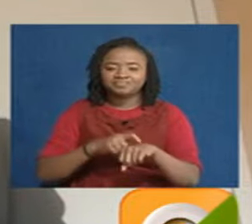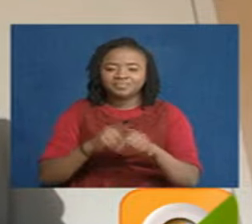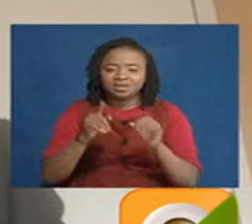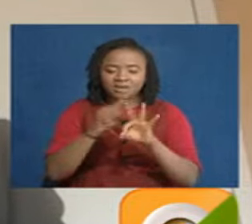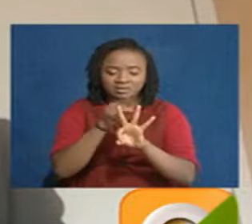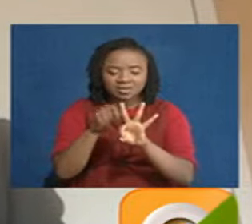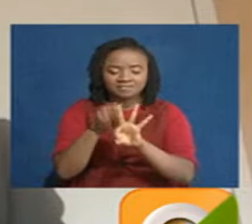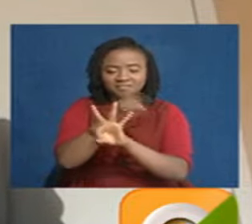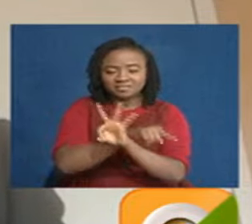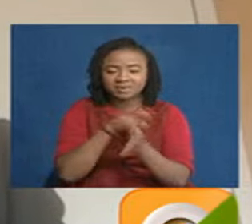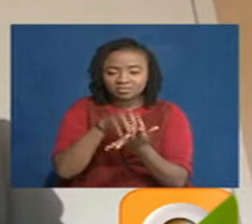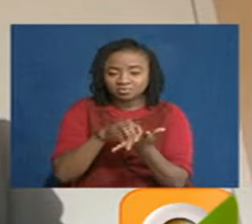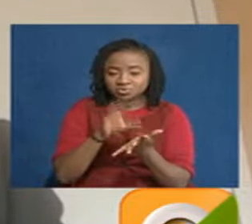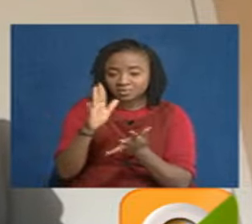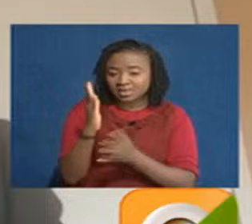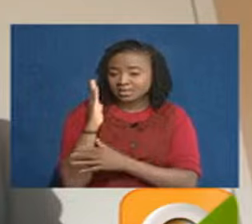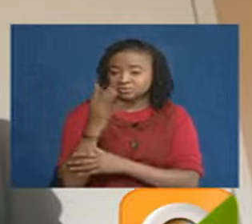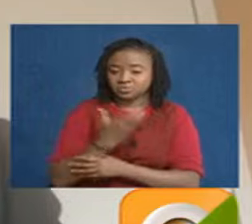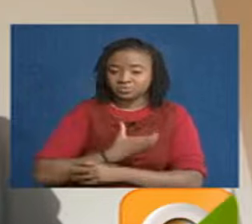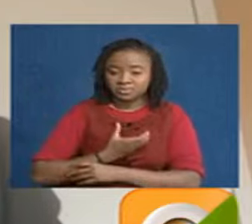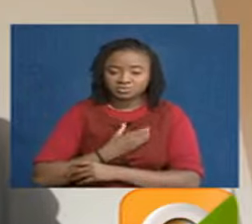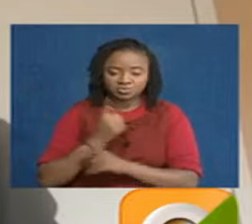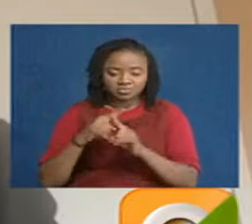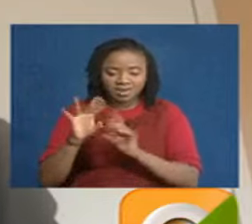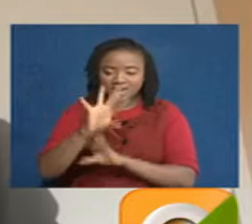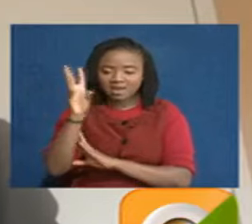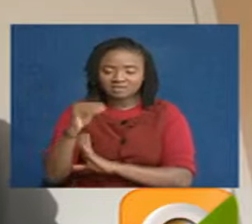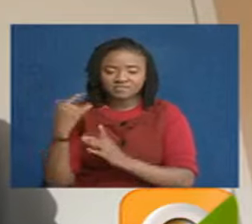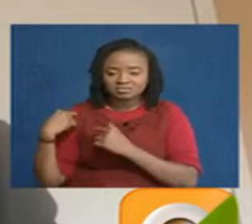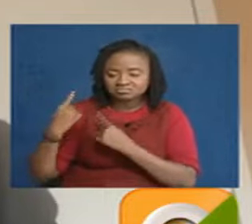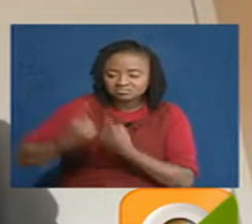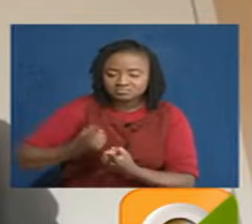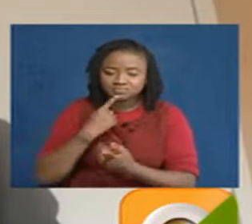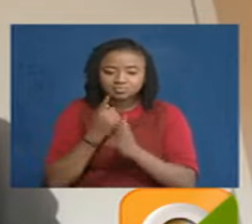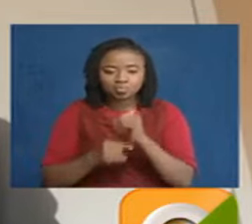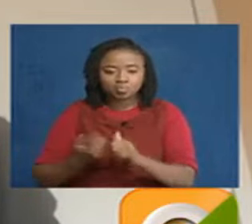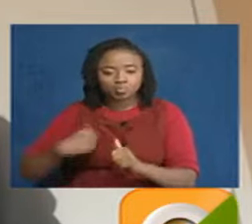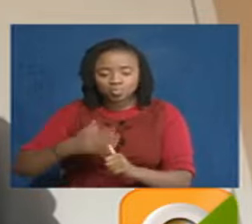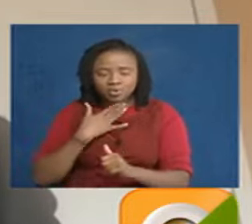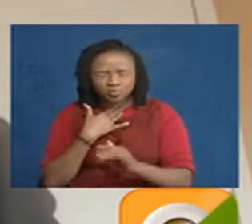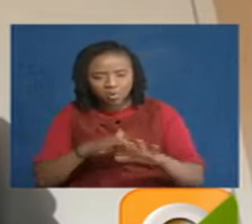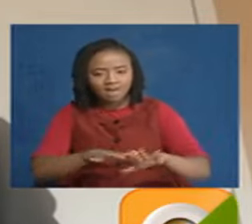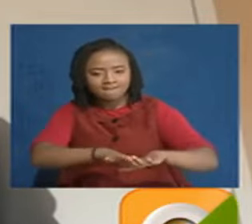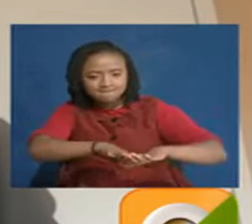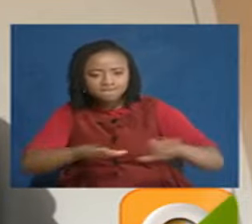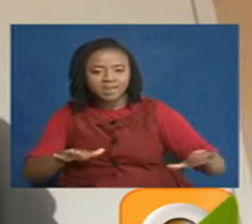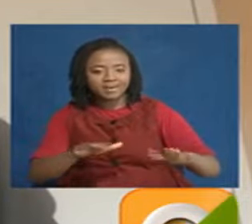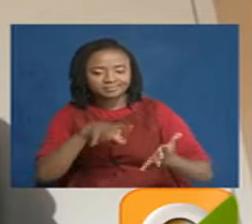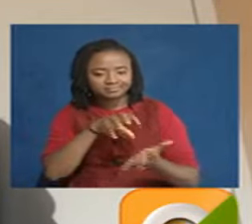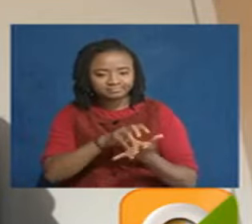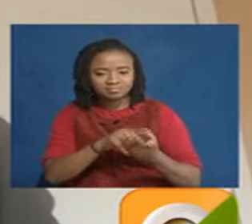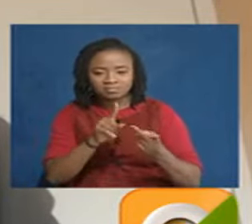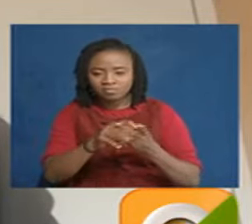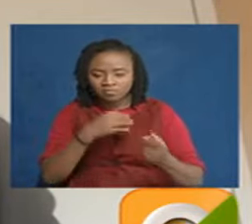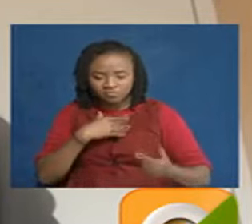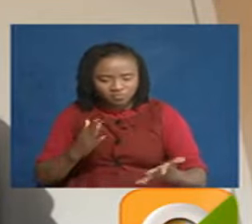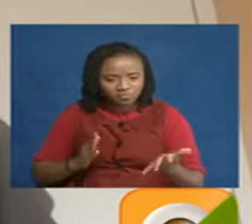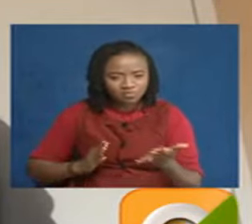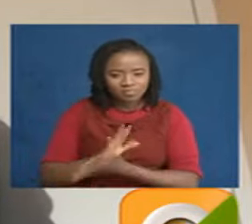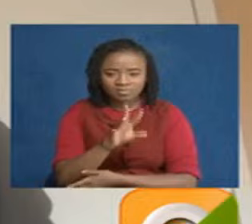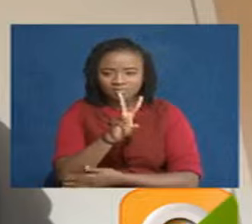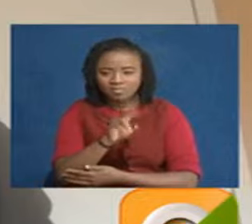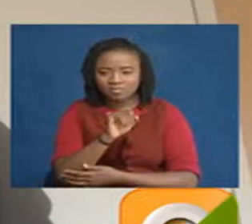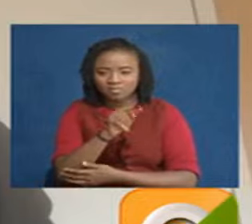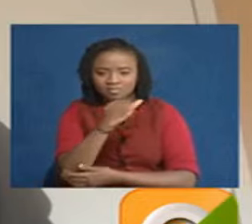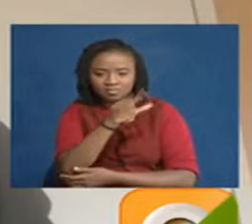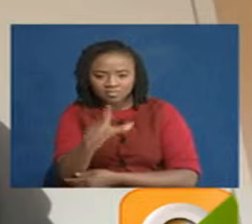think the argument by Africa has been that we want permanent seats with the right of veto, unless the